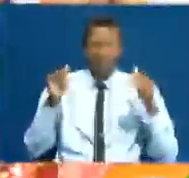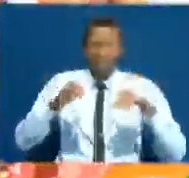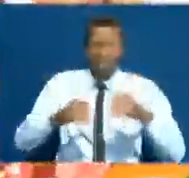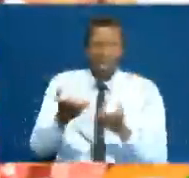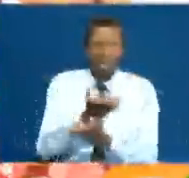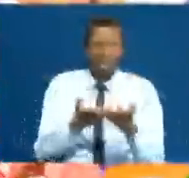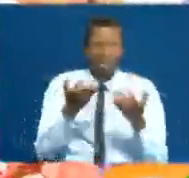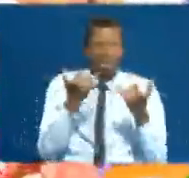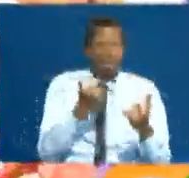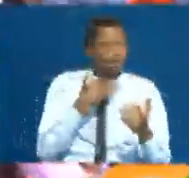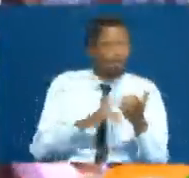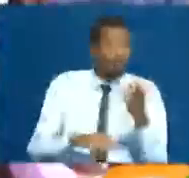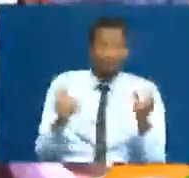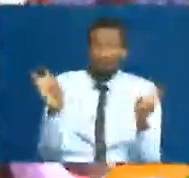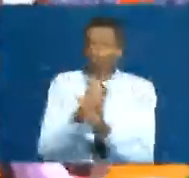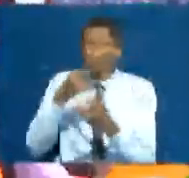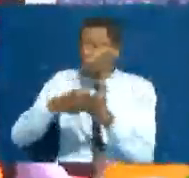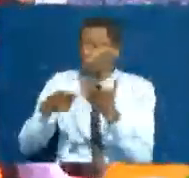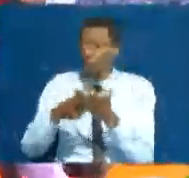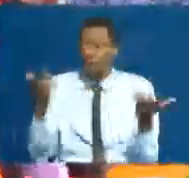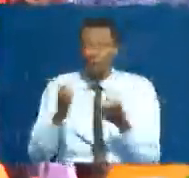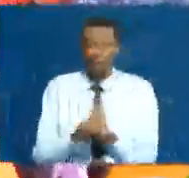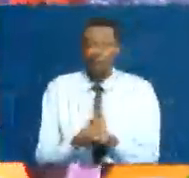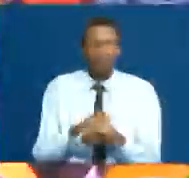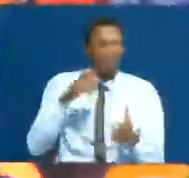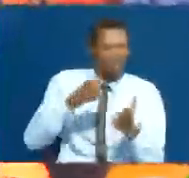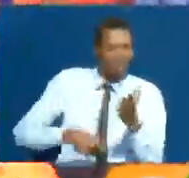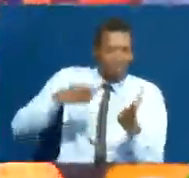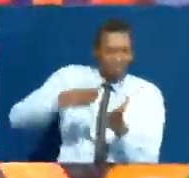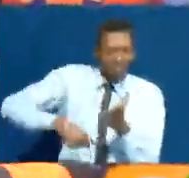layers of Taxation